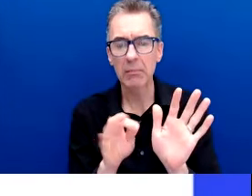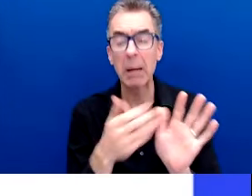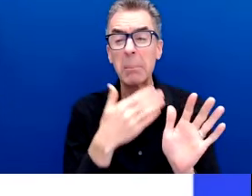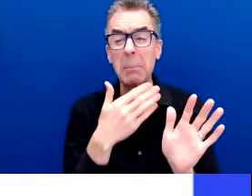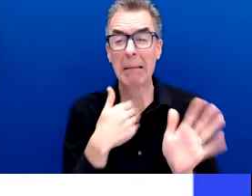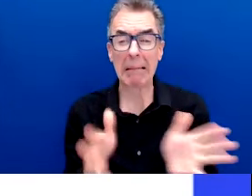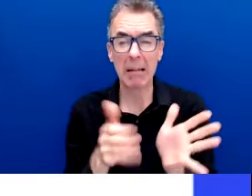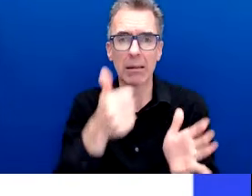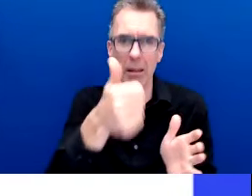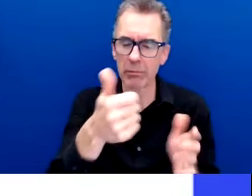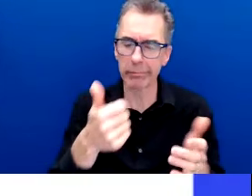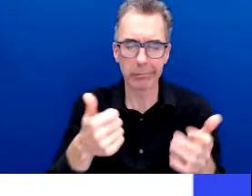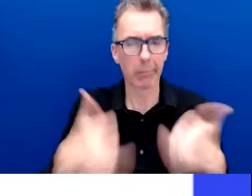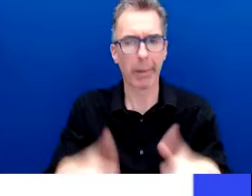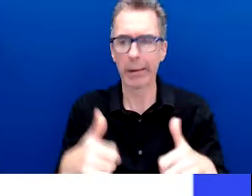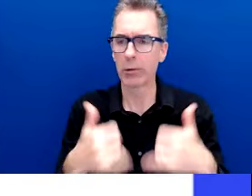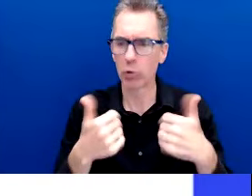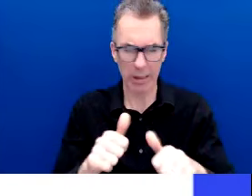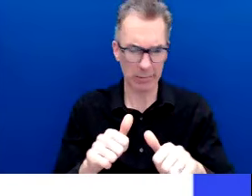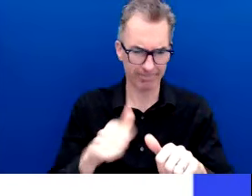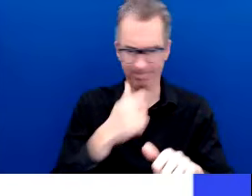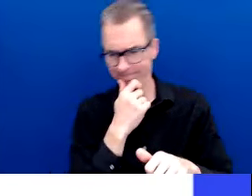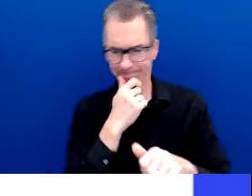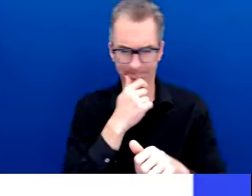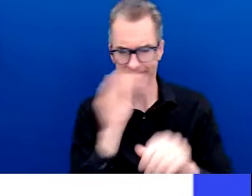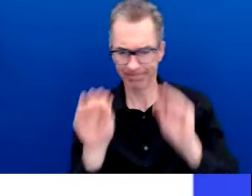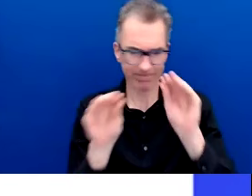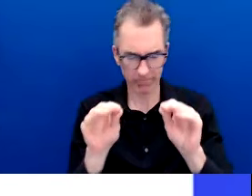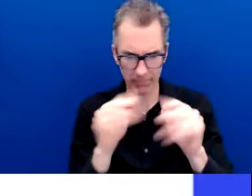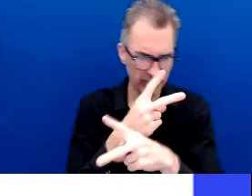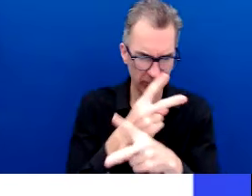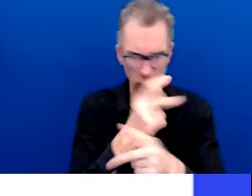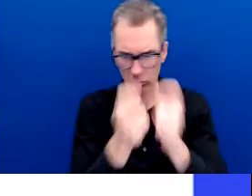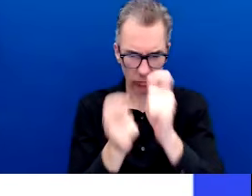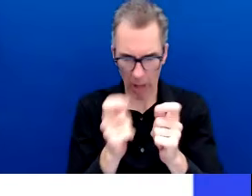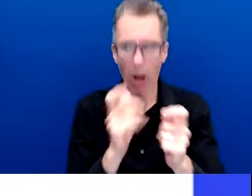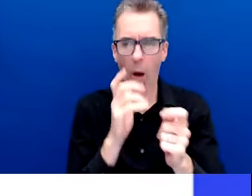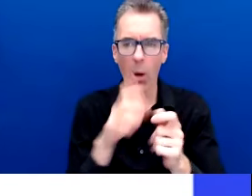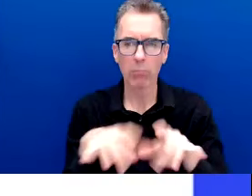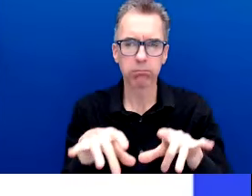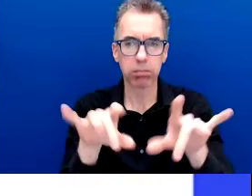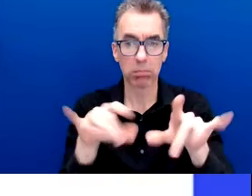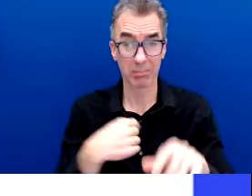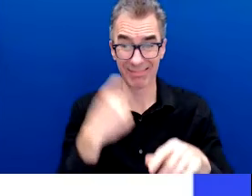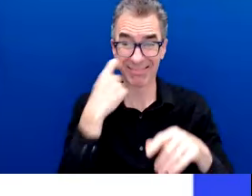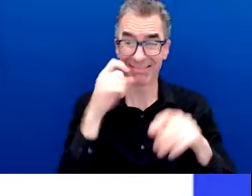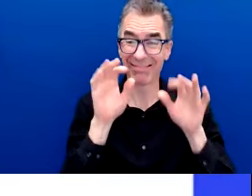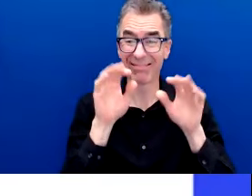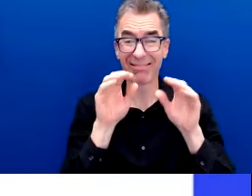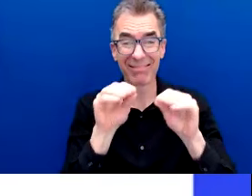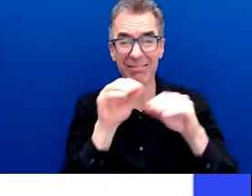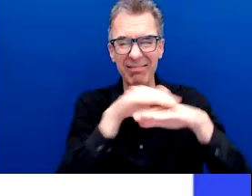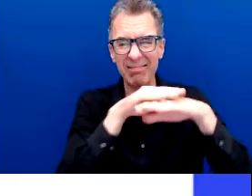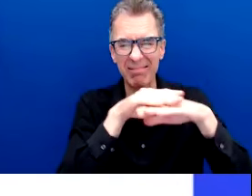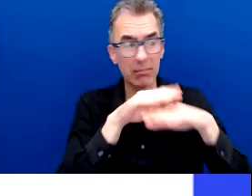explore, try different questions, try different settings. I've only touched the tip of the iceberg. Can we ask a